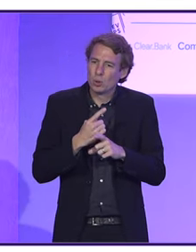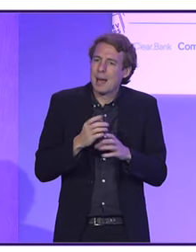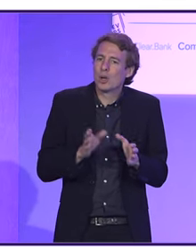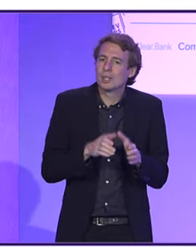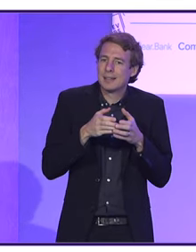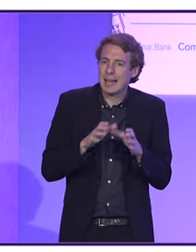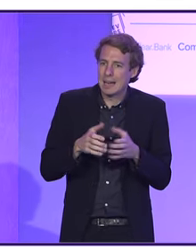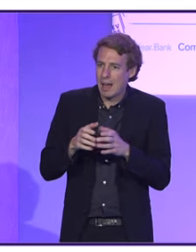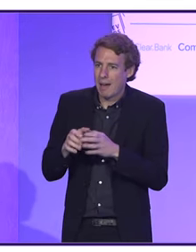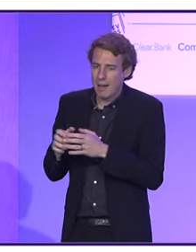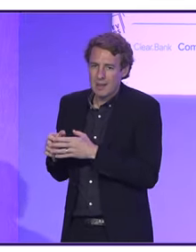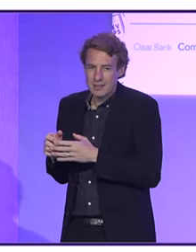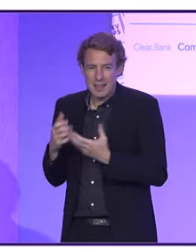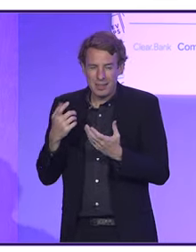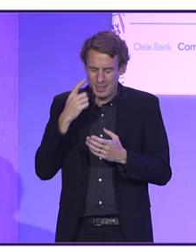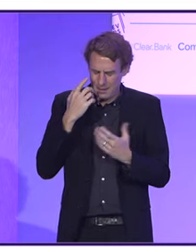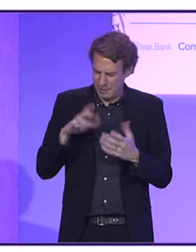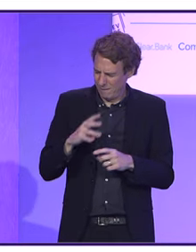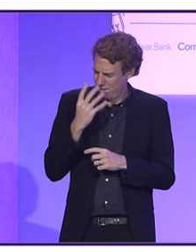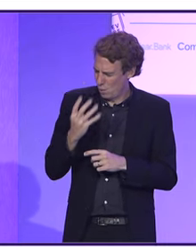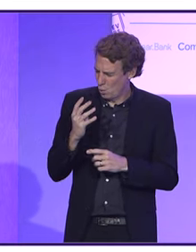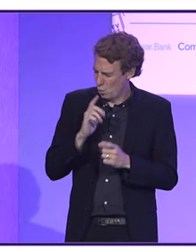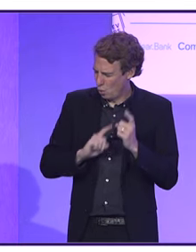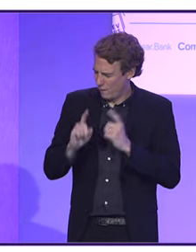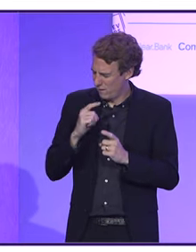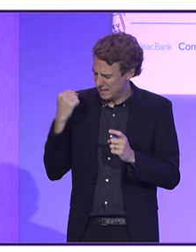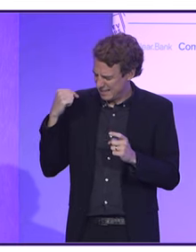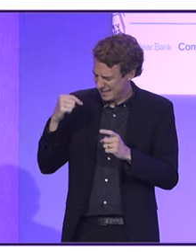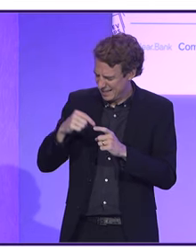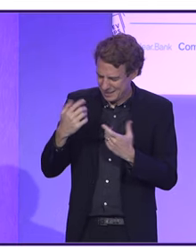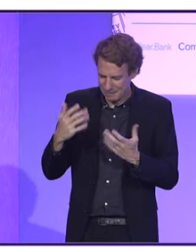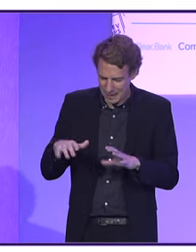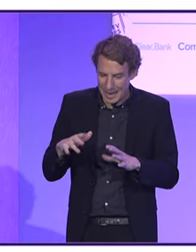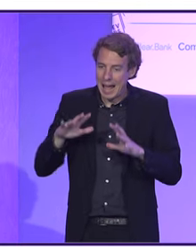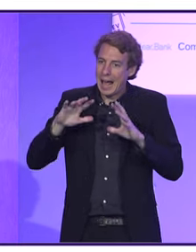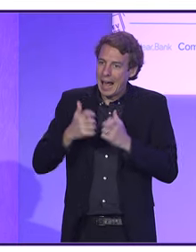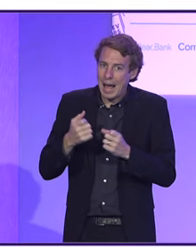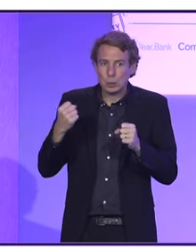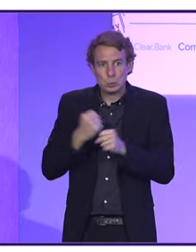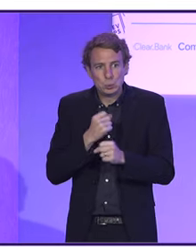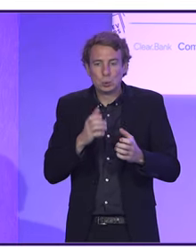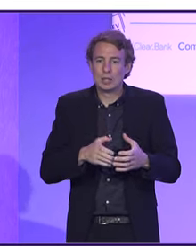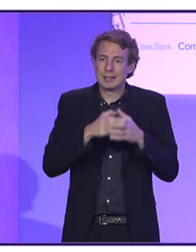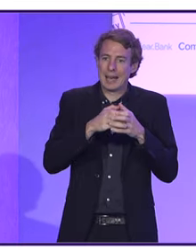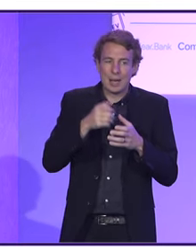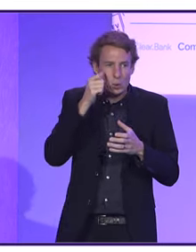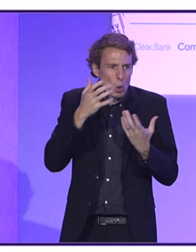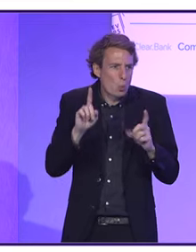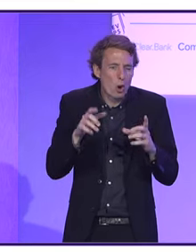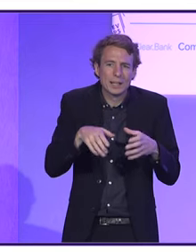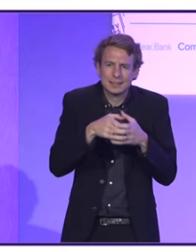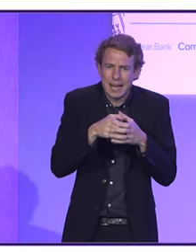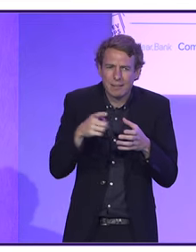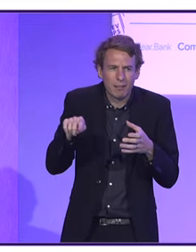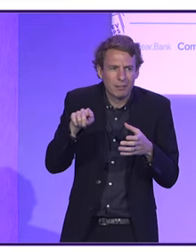have given this talk at four different conferences over my time. It's all about how do we do containers. Does at least everyone know what a container is